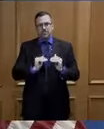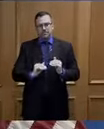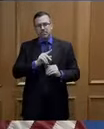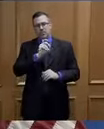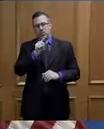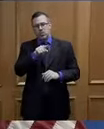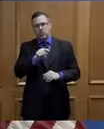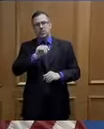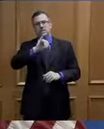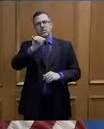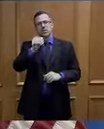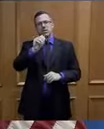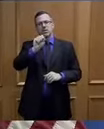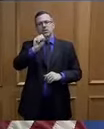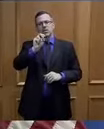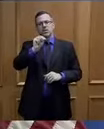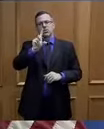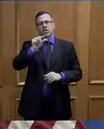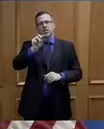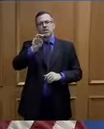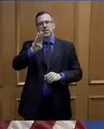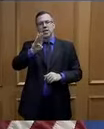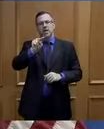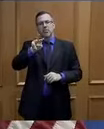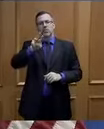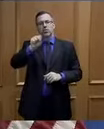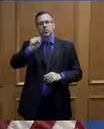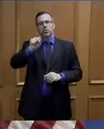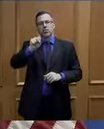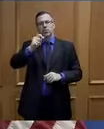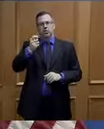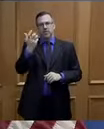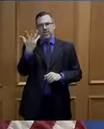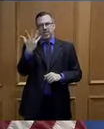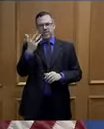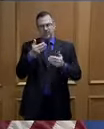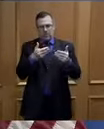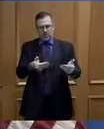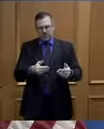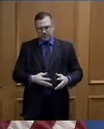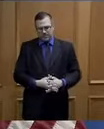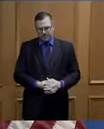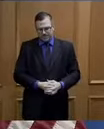Next, we'll go to Jason Lamb with News Channel 5. Jason, your line is unmuted.